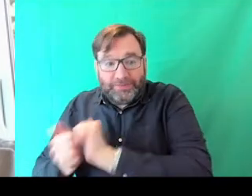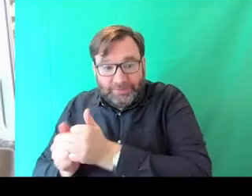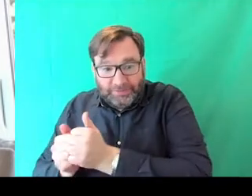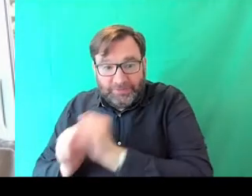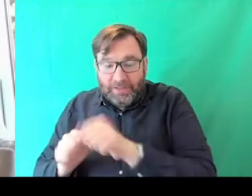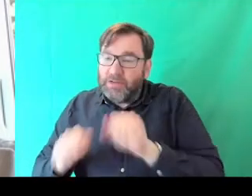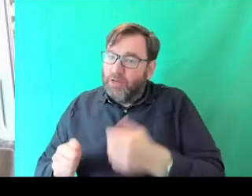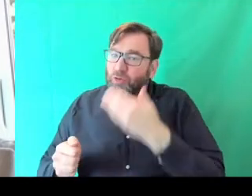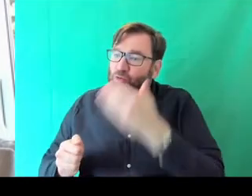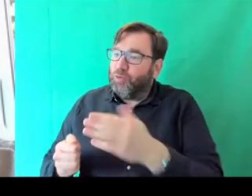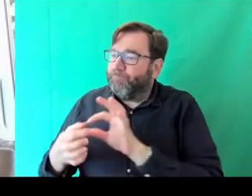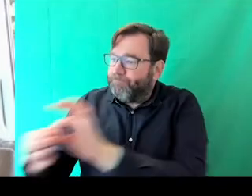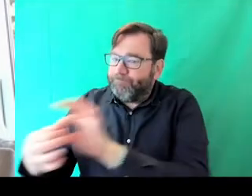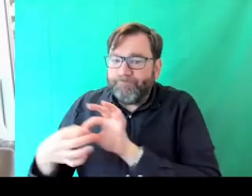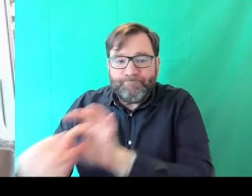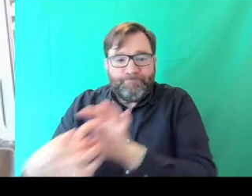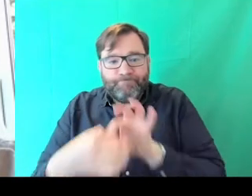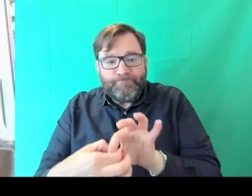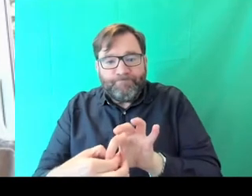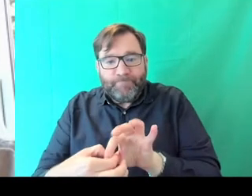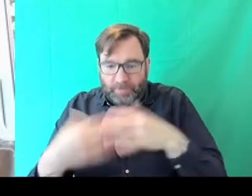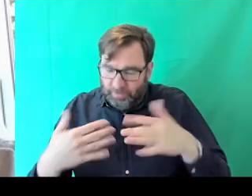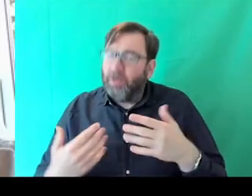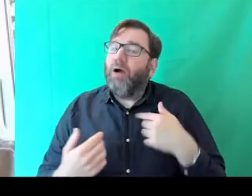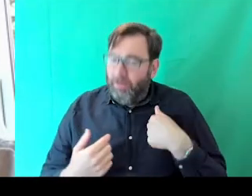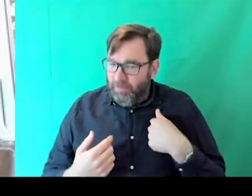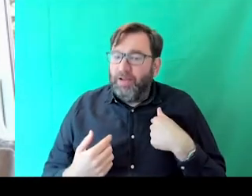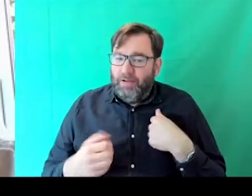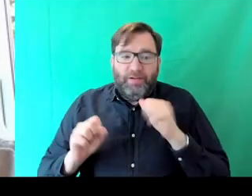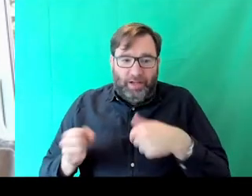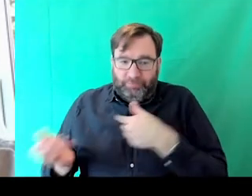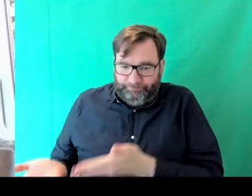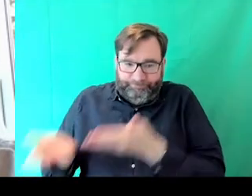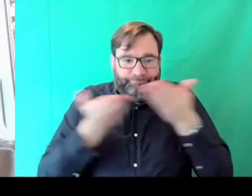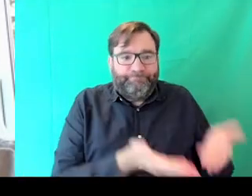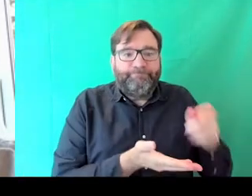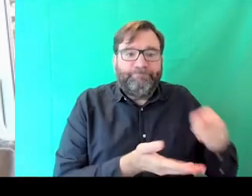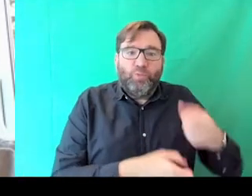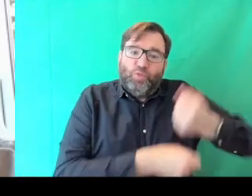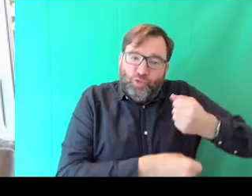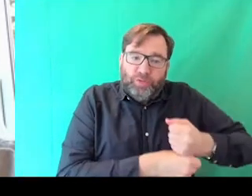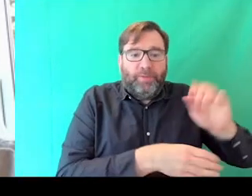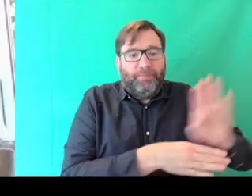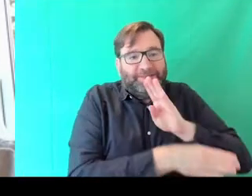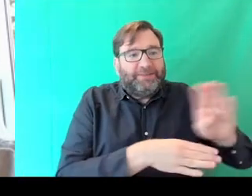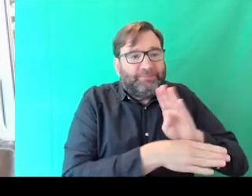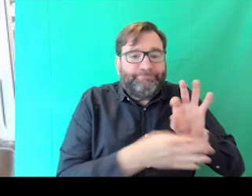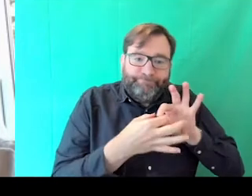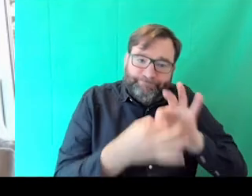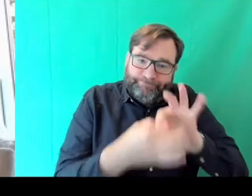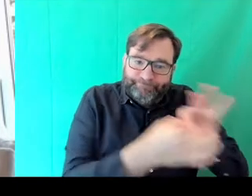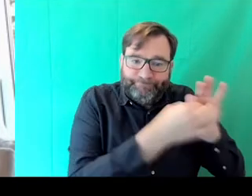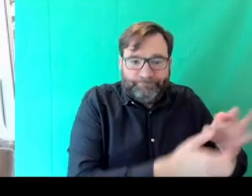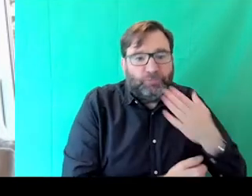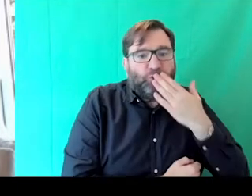think as well, and I think Anna and Tucker will probably both agree, as an athlete, you have to be a real perfectionist. You can never